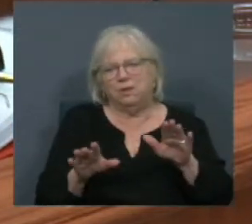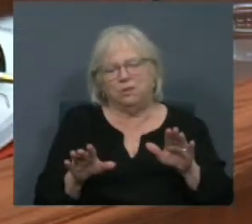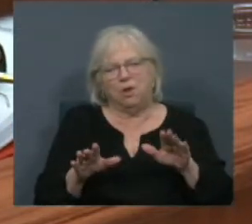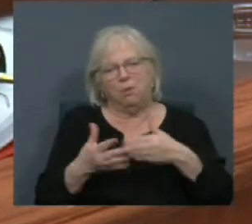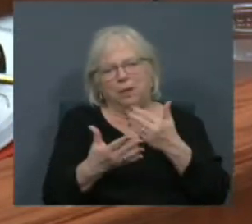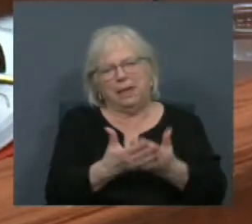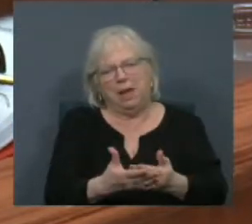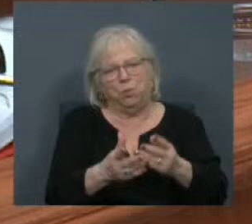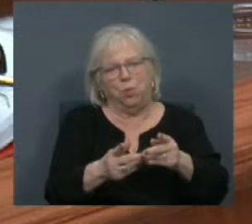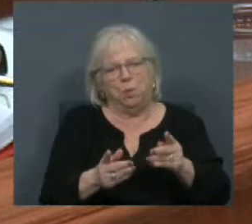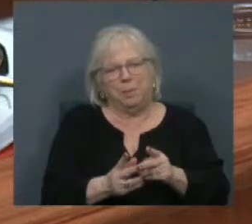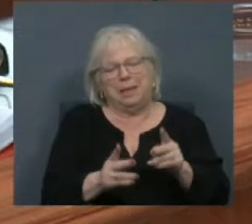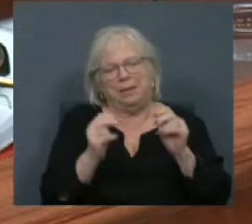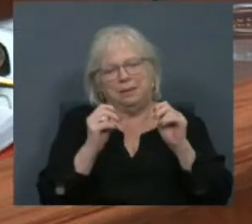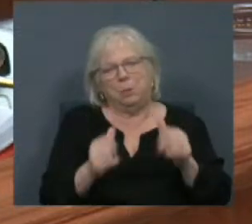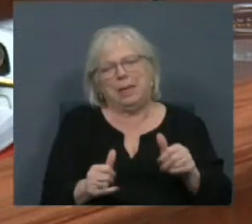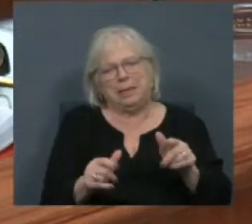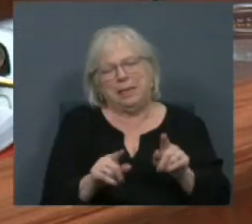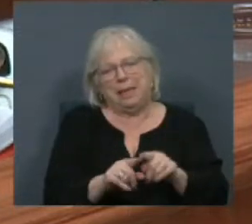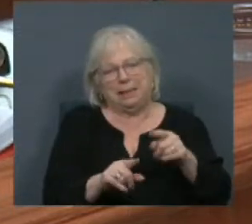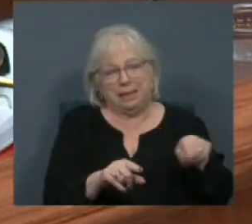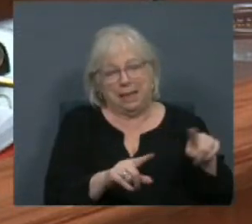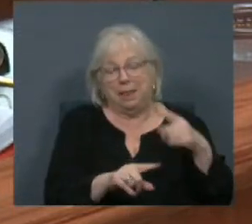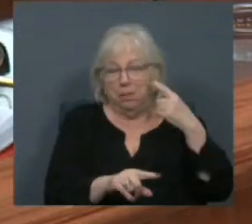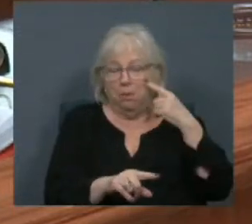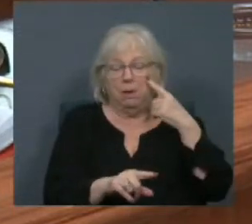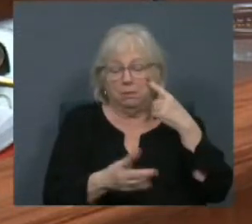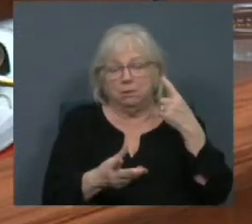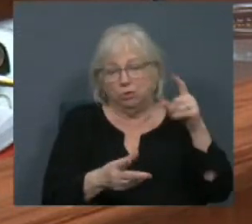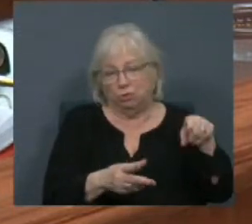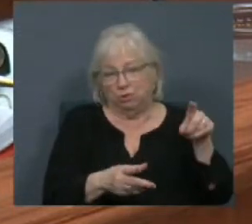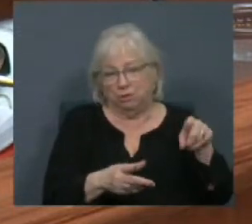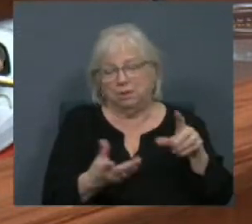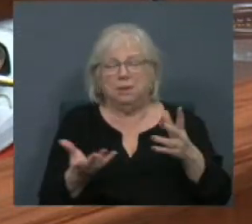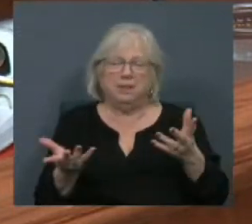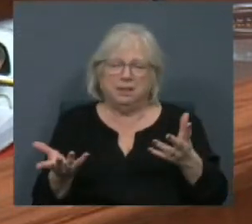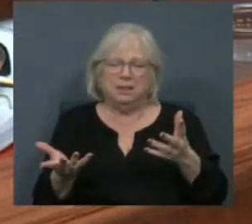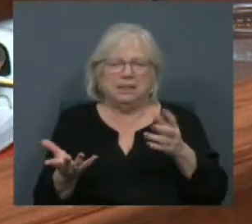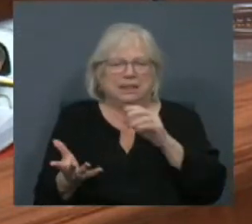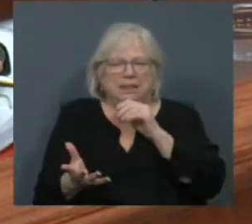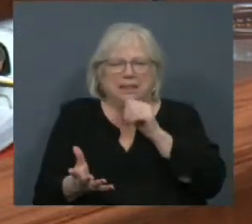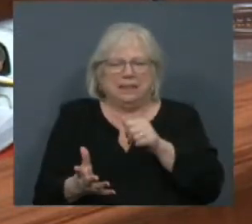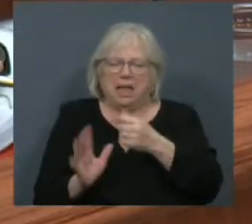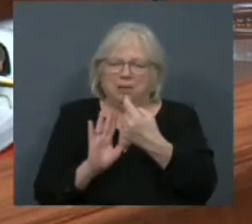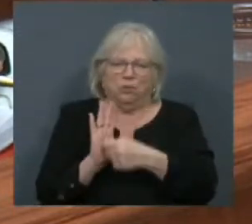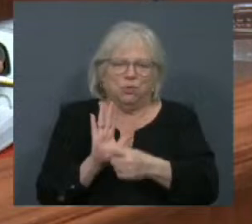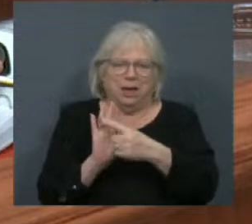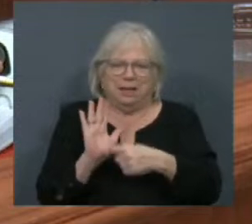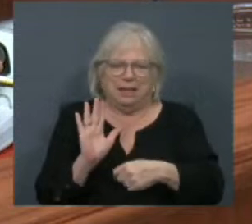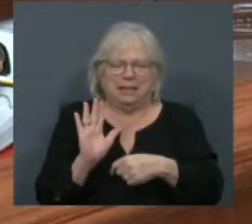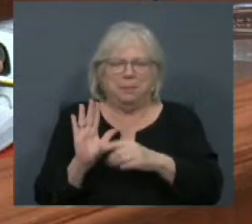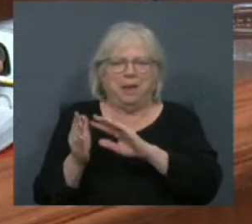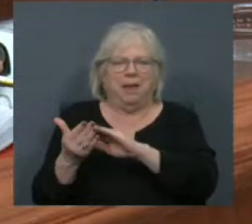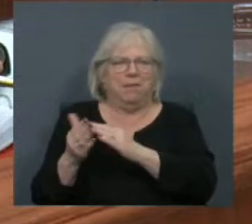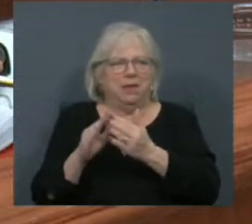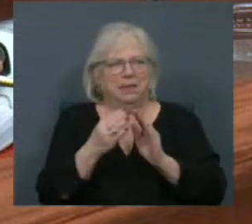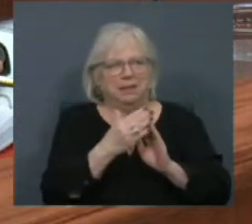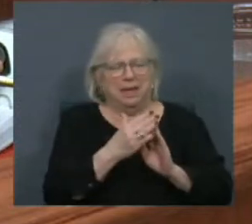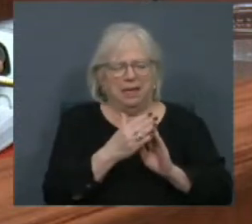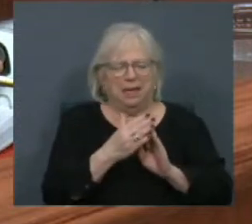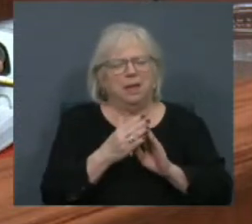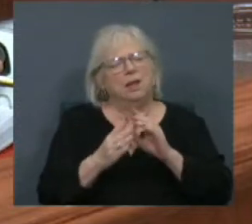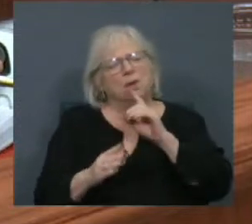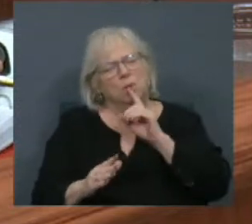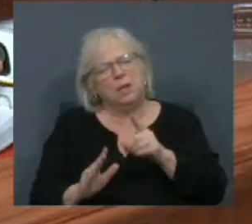get to a place as quickly as they thought they should, it's not a criticism of the city,